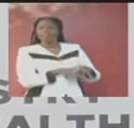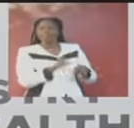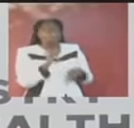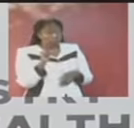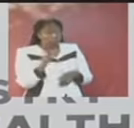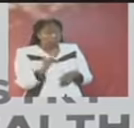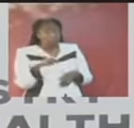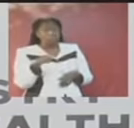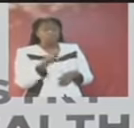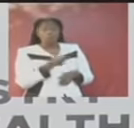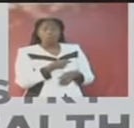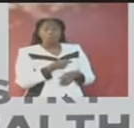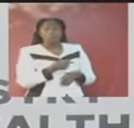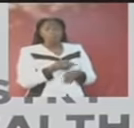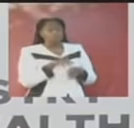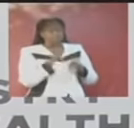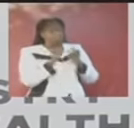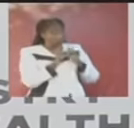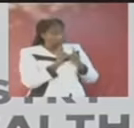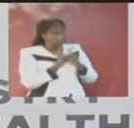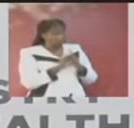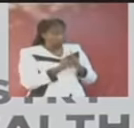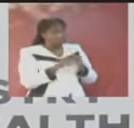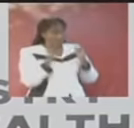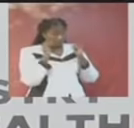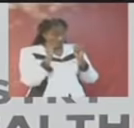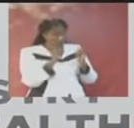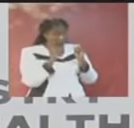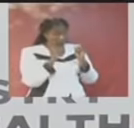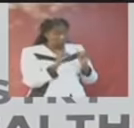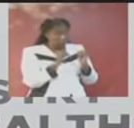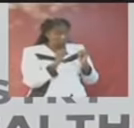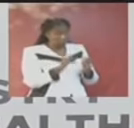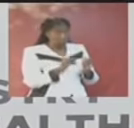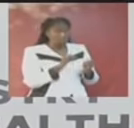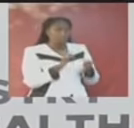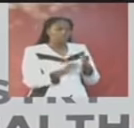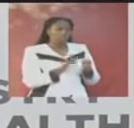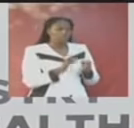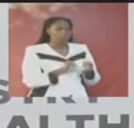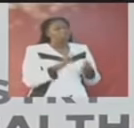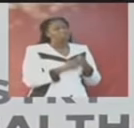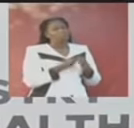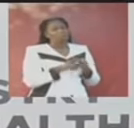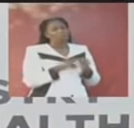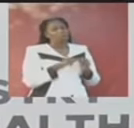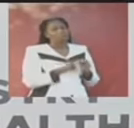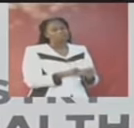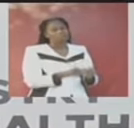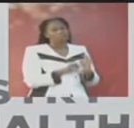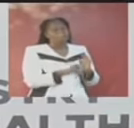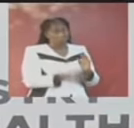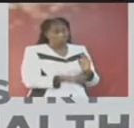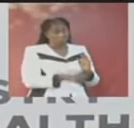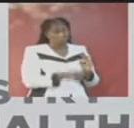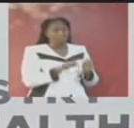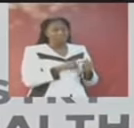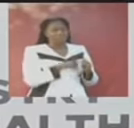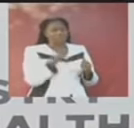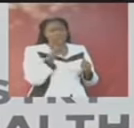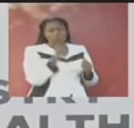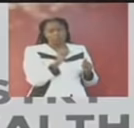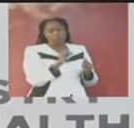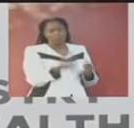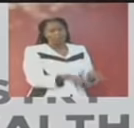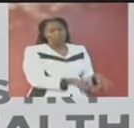is self-isolated in a step-down facility such as the Day Bay Academy. Additionally, if